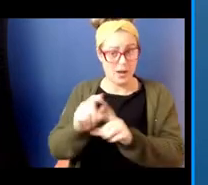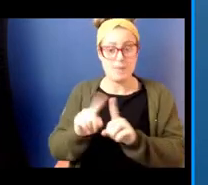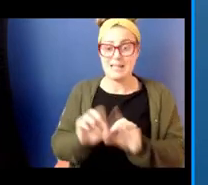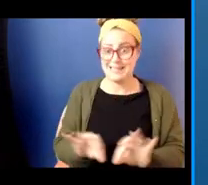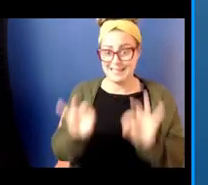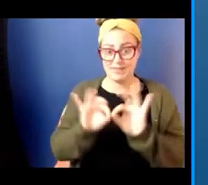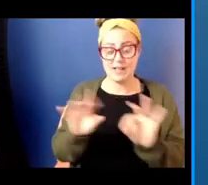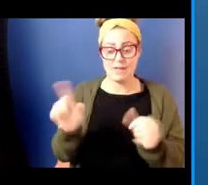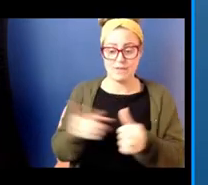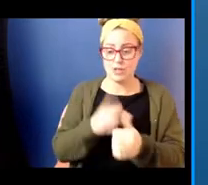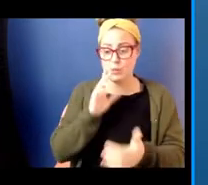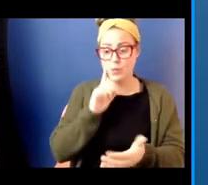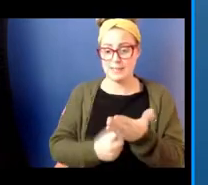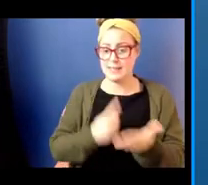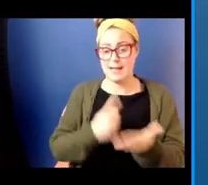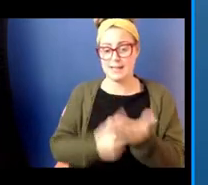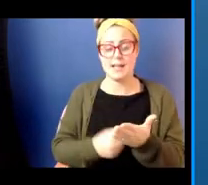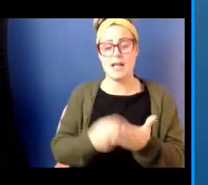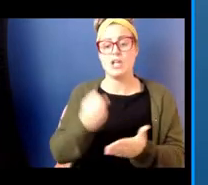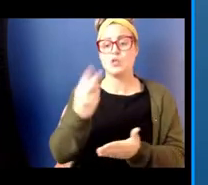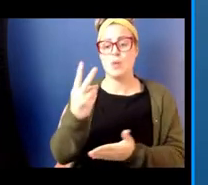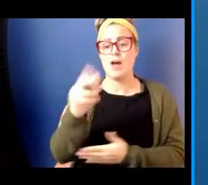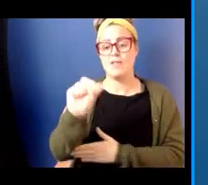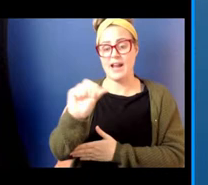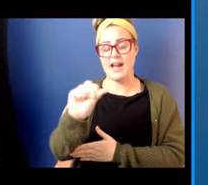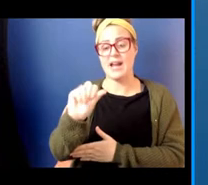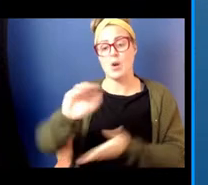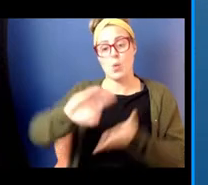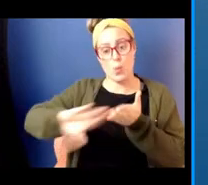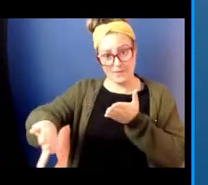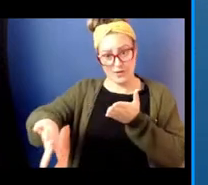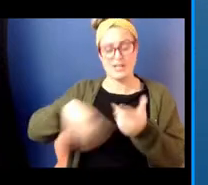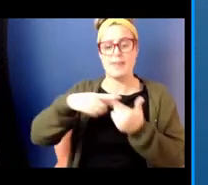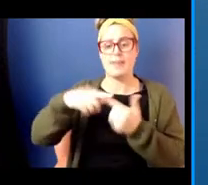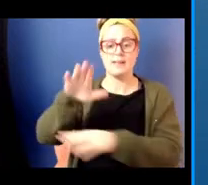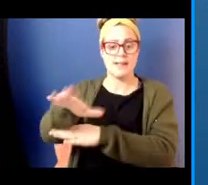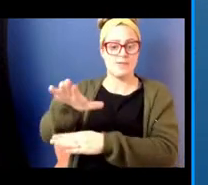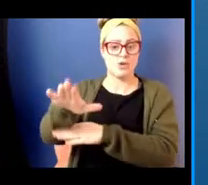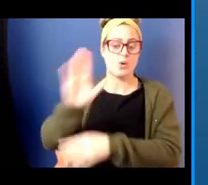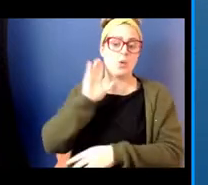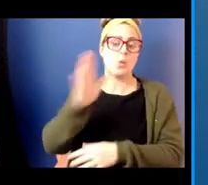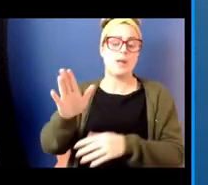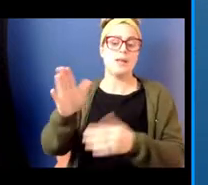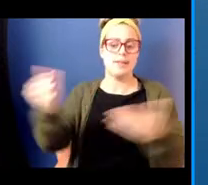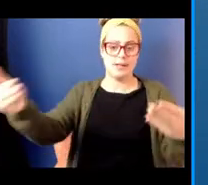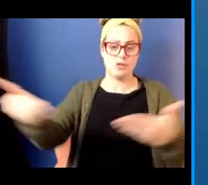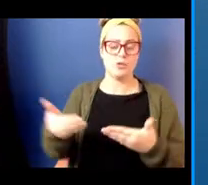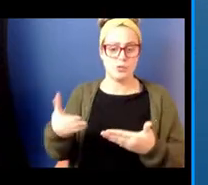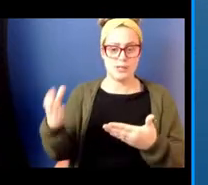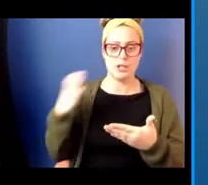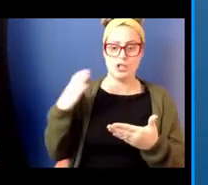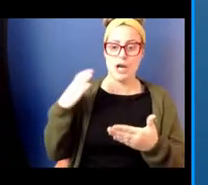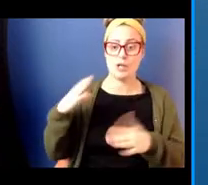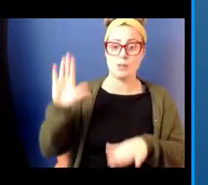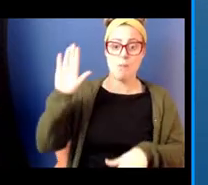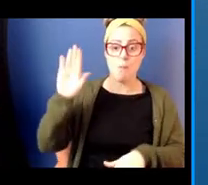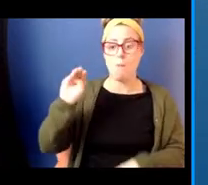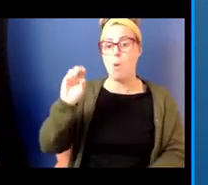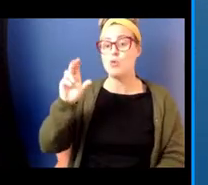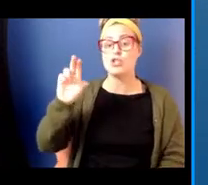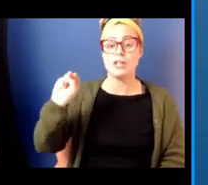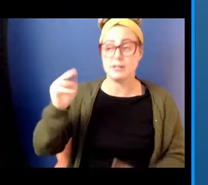12a waivers and then this afternoon we will introduce a chair's motion to determine the way of its true rule